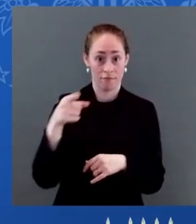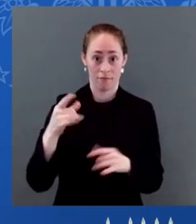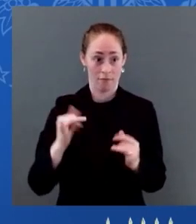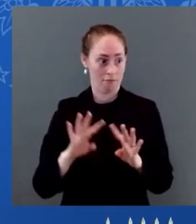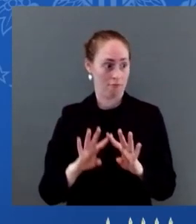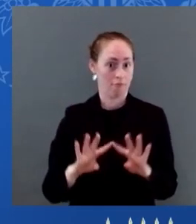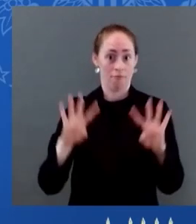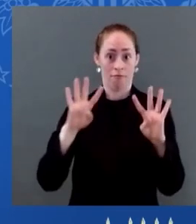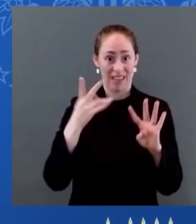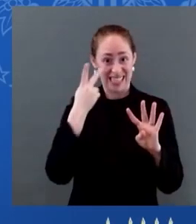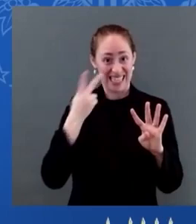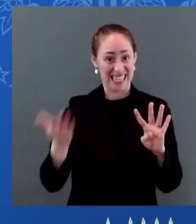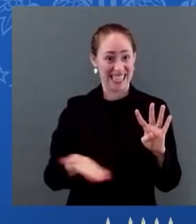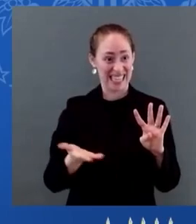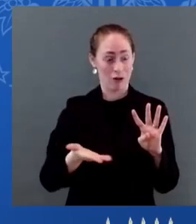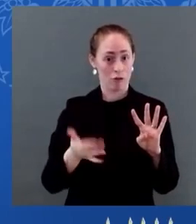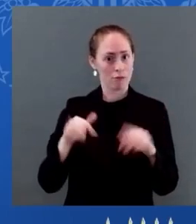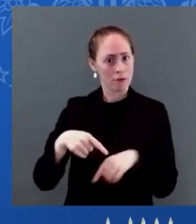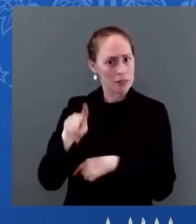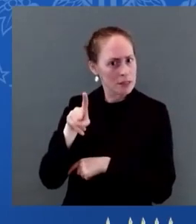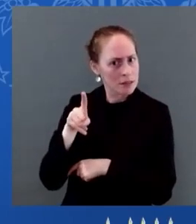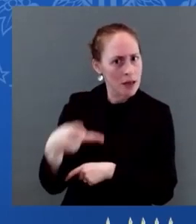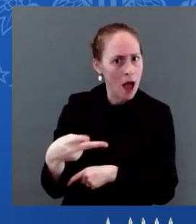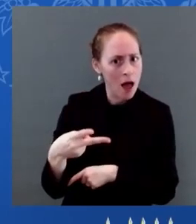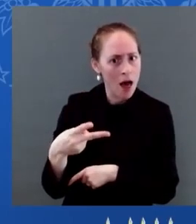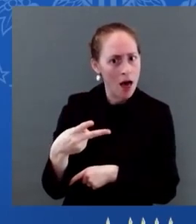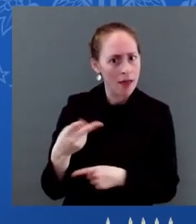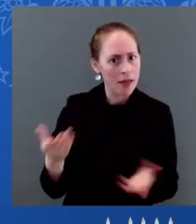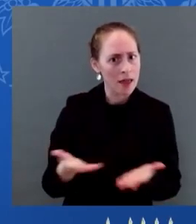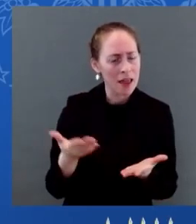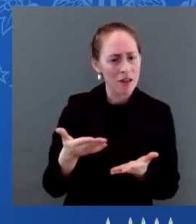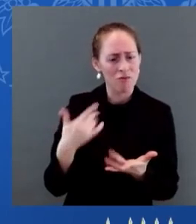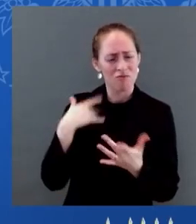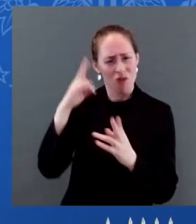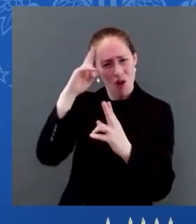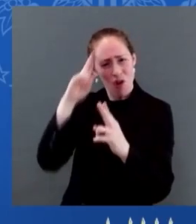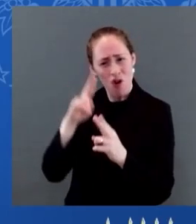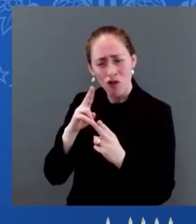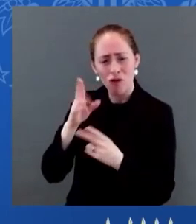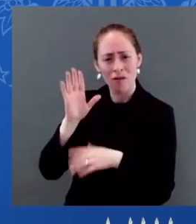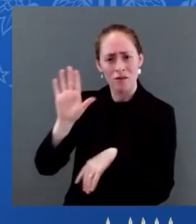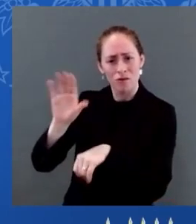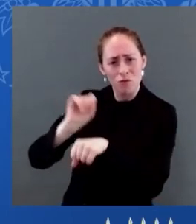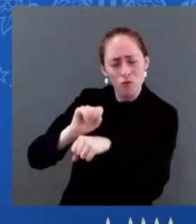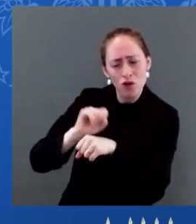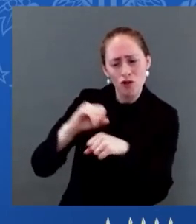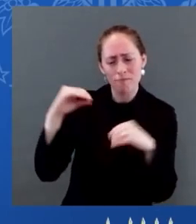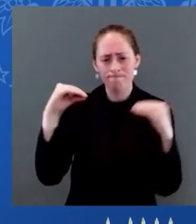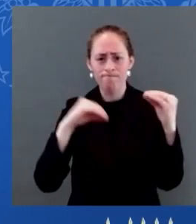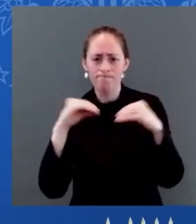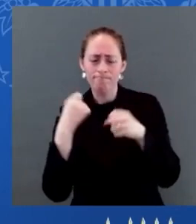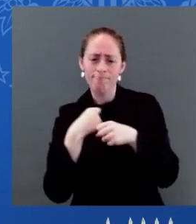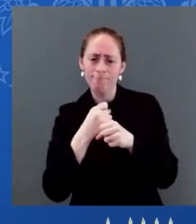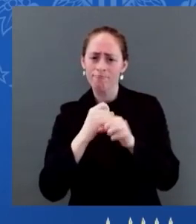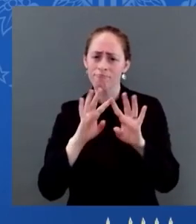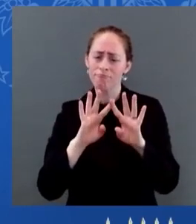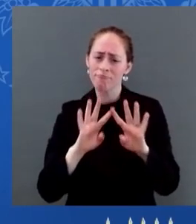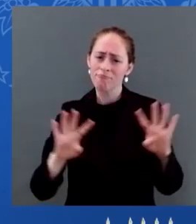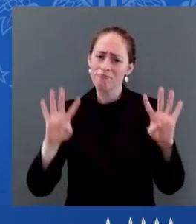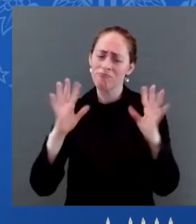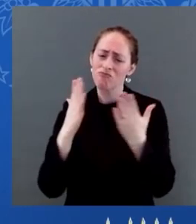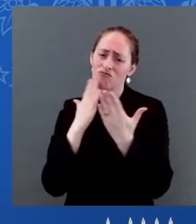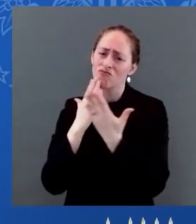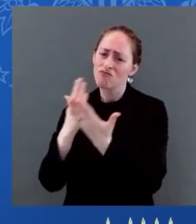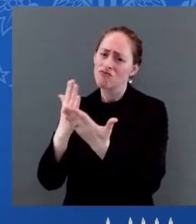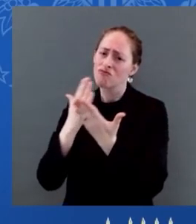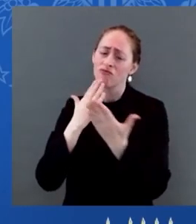life, that we must be grateful for our freedoms, and we must defend those freedoms. That is my dear